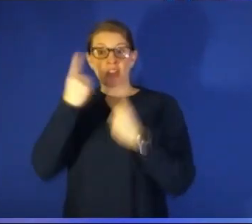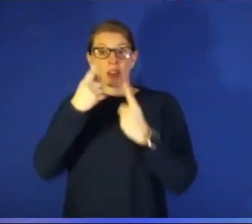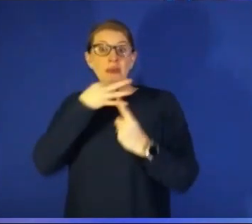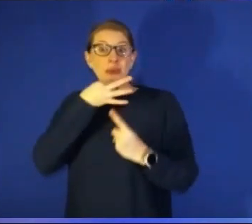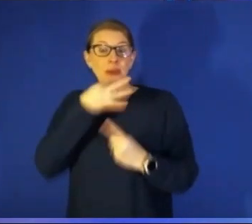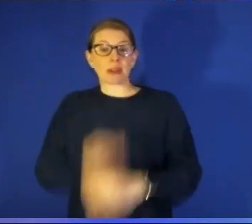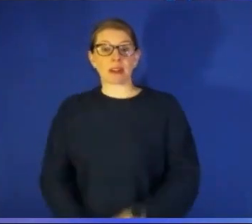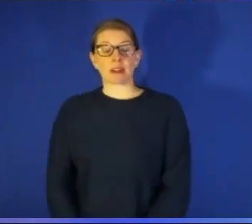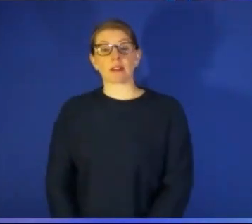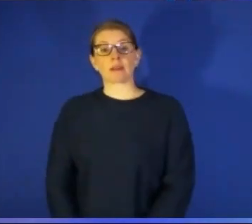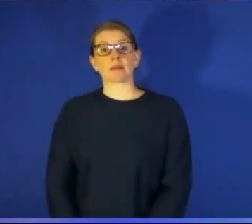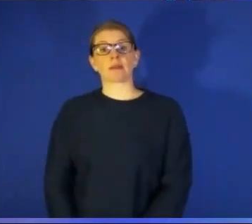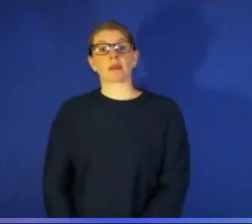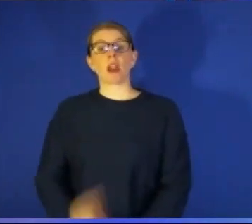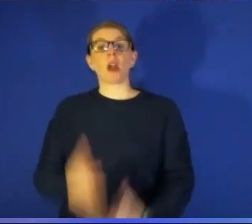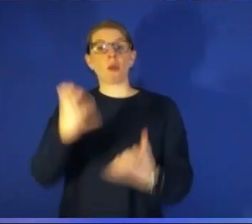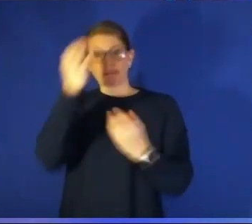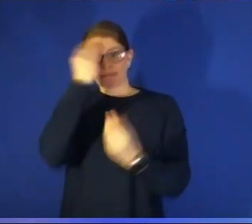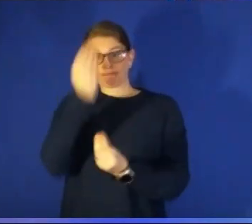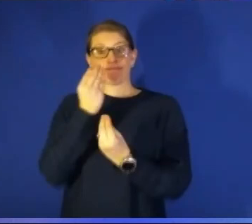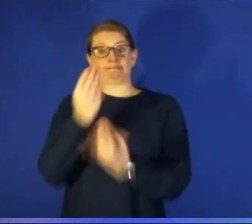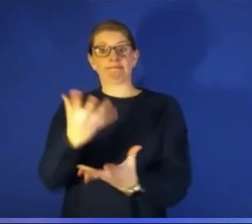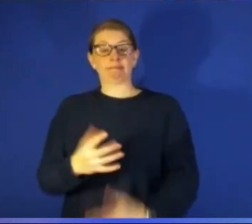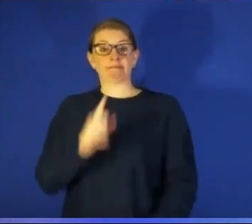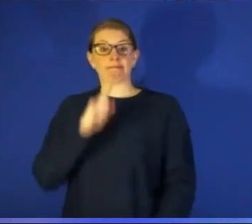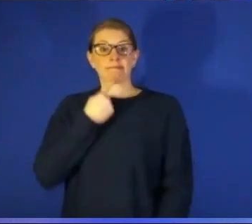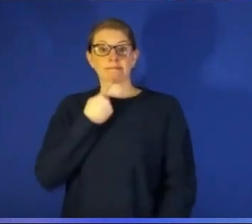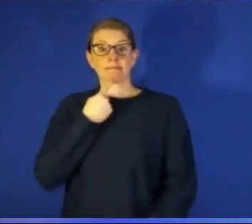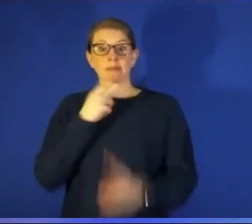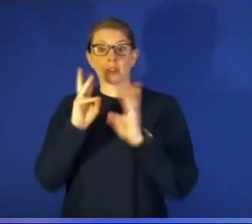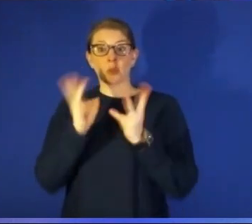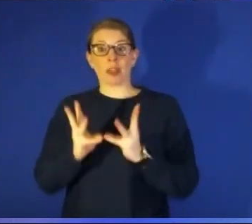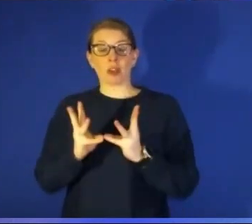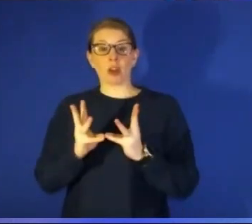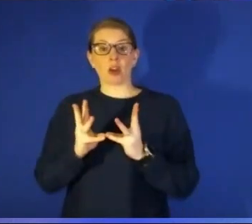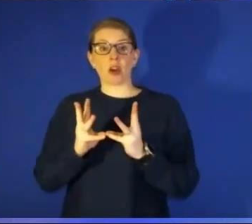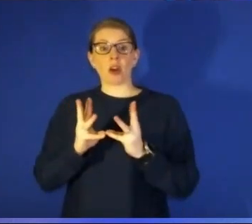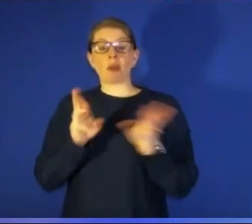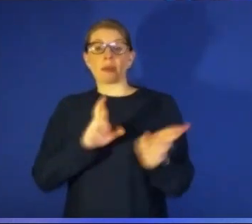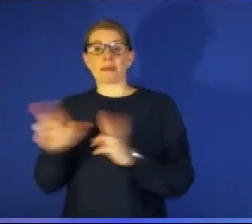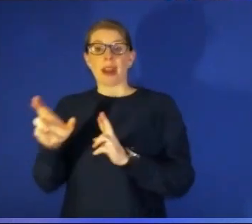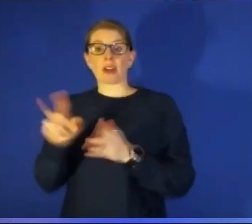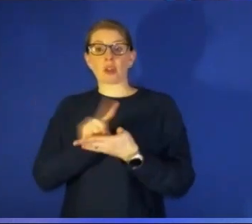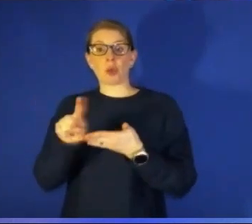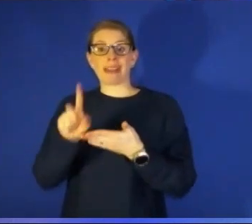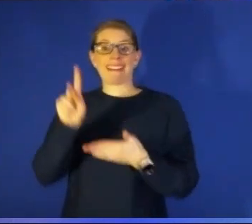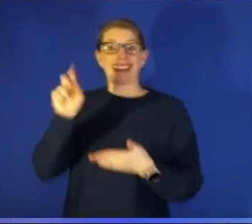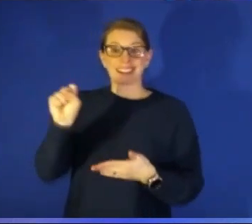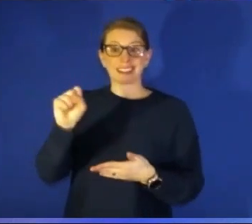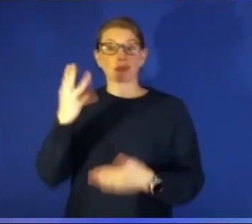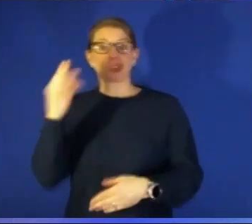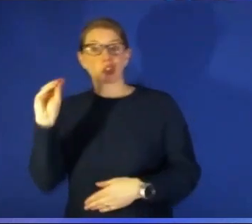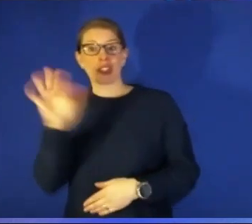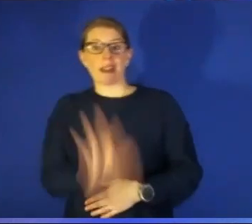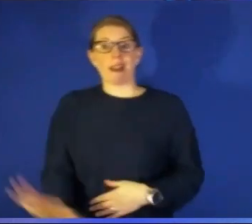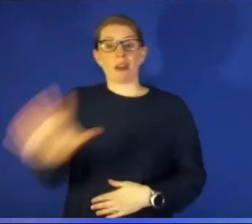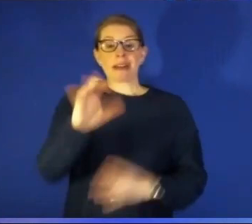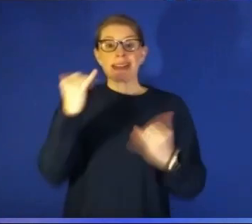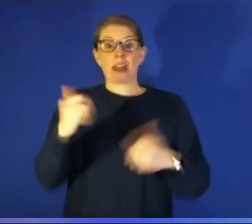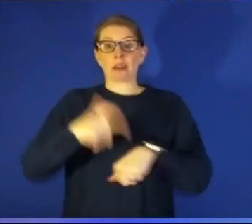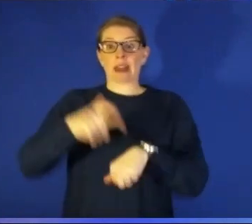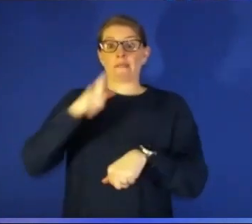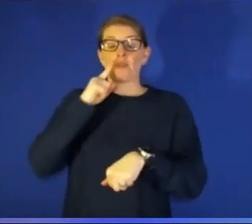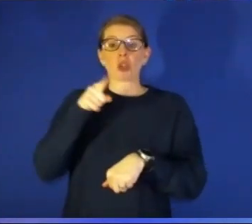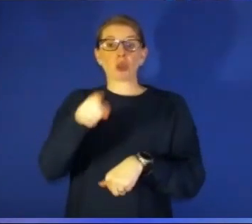Just want to update you on something, that it is Severe Weather Preparedness Week across the Kansas and Missouri area. So now is the time for you and your family to